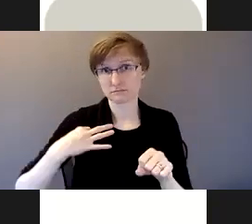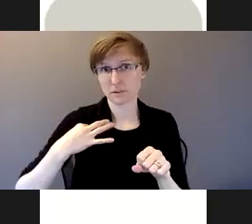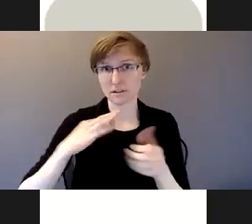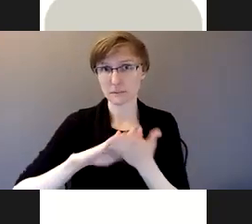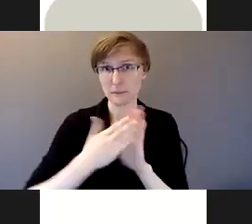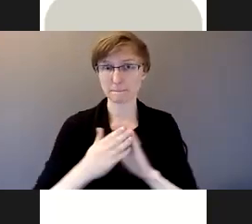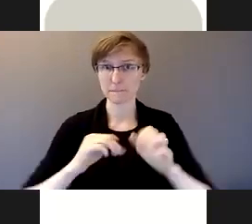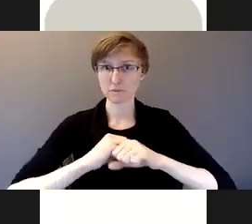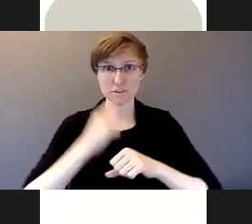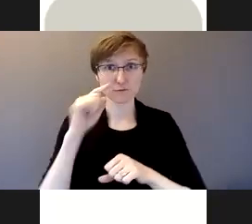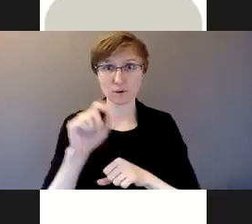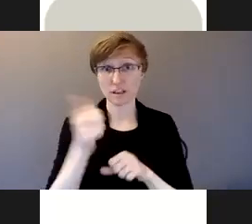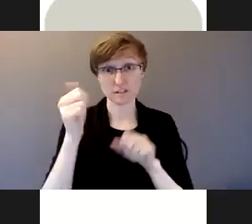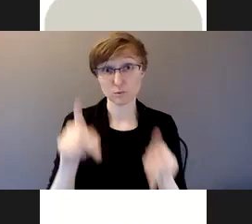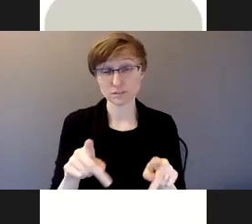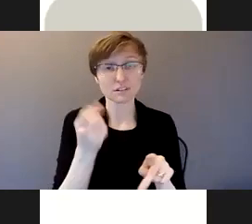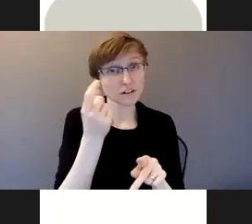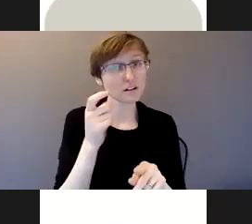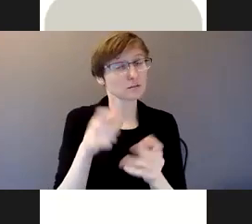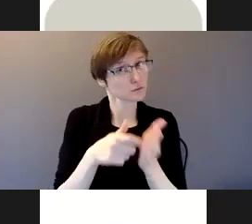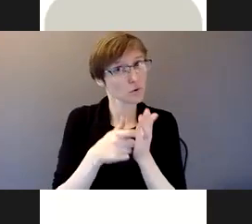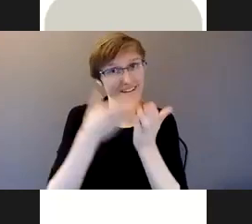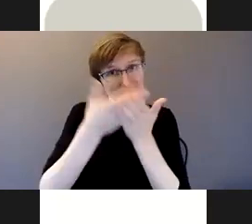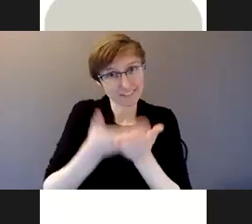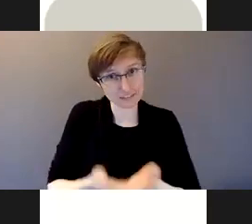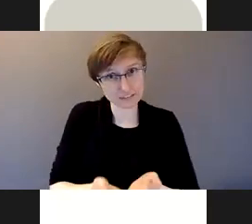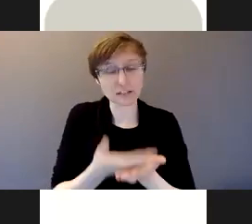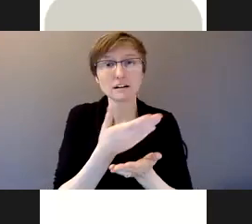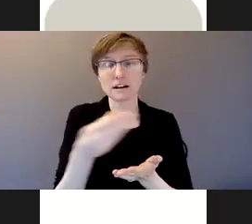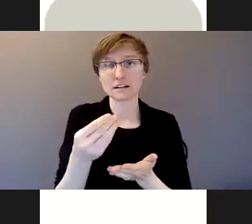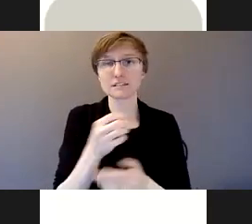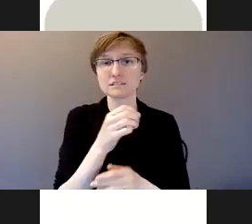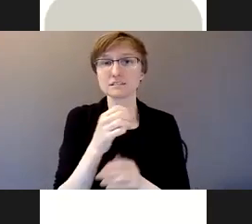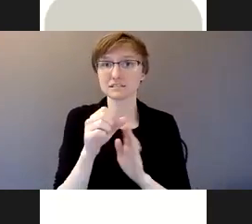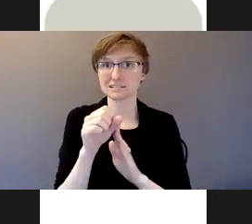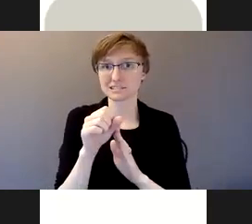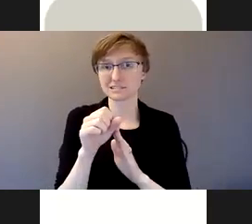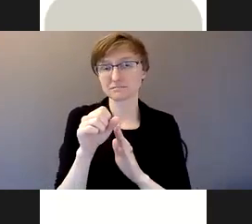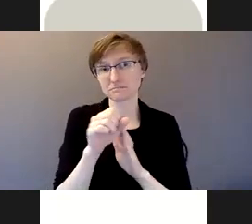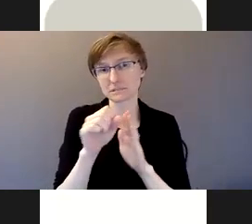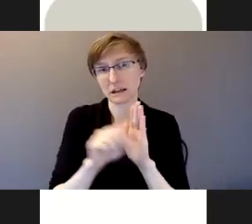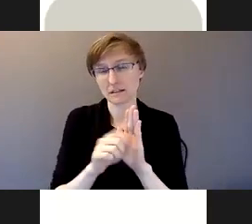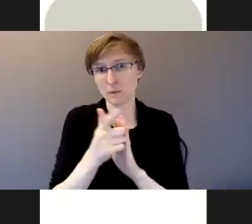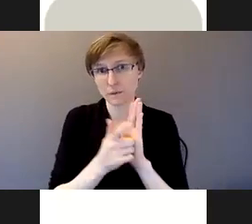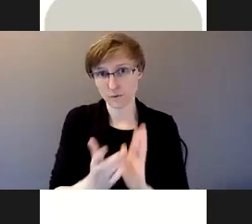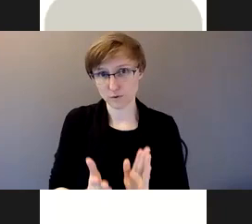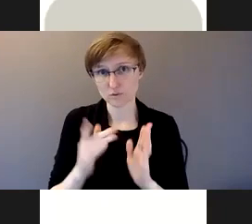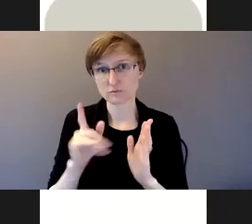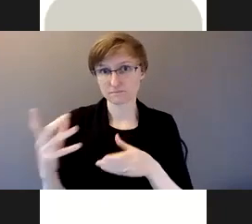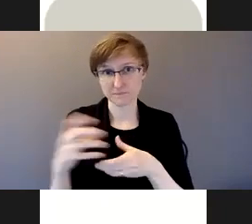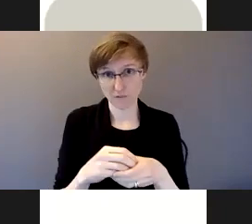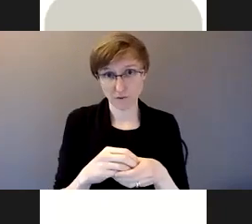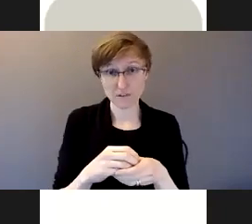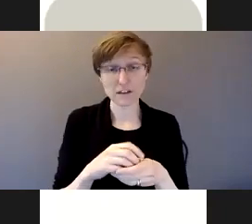consulting with an estates and trusts lawyer would be important. They can also ask that our office be appointed guardian. If they don't want to be